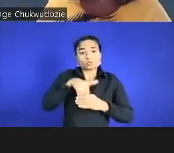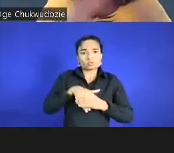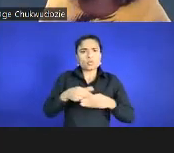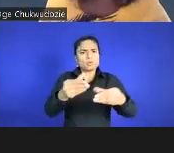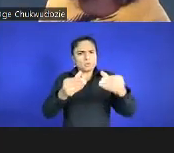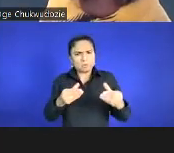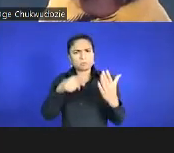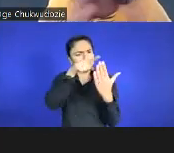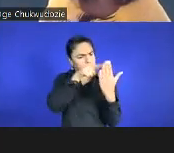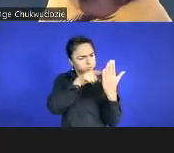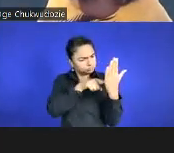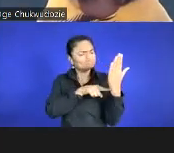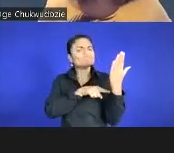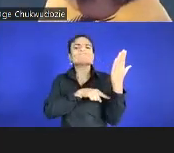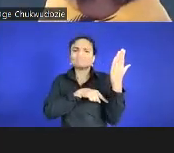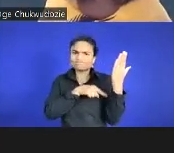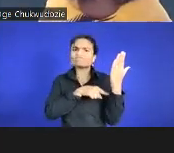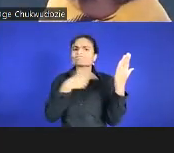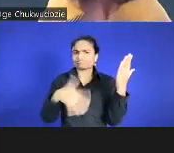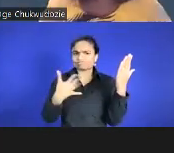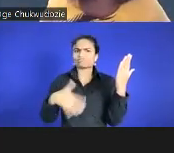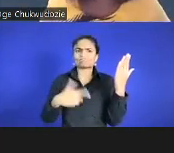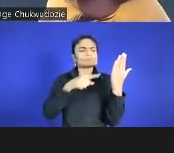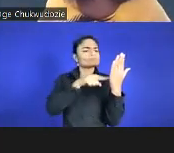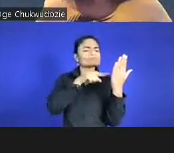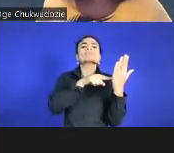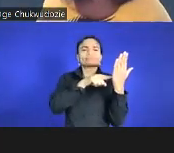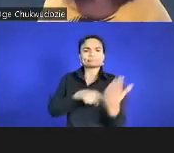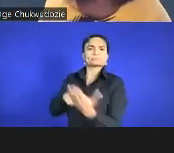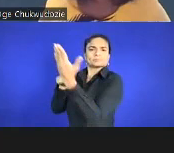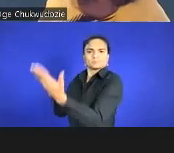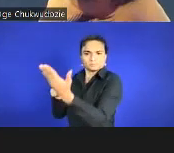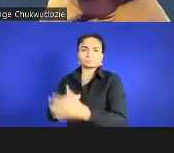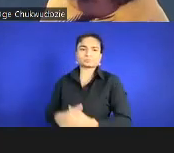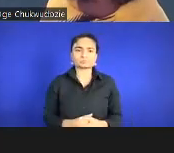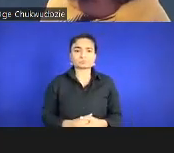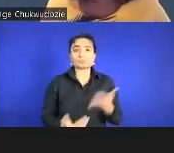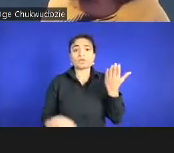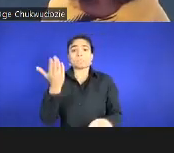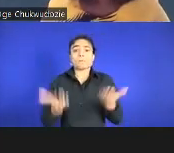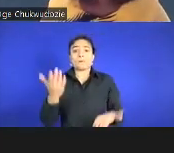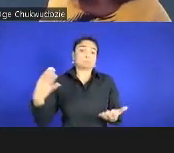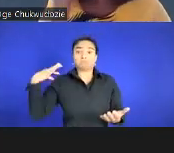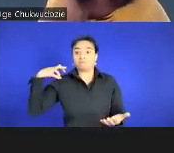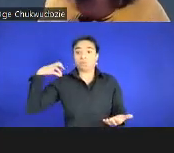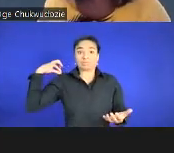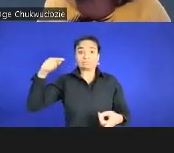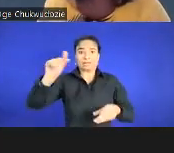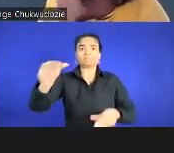it's a volunteer that received, because a community member might decide to report to a volunteer who is closest to them. So that volunteer will